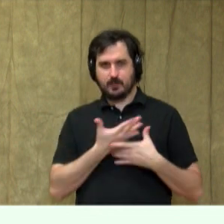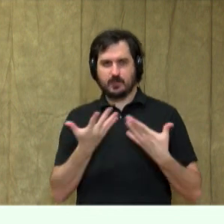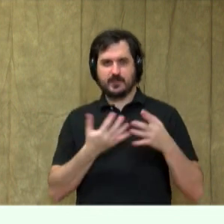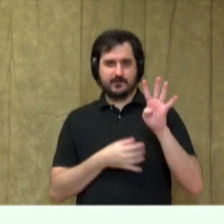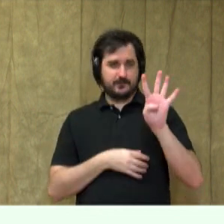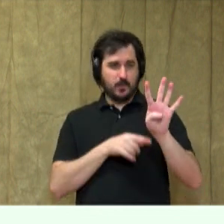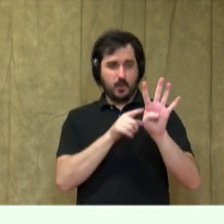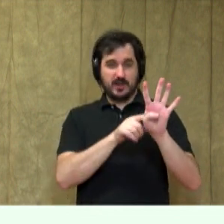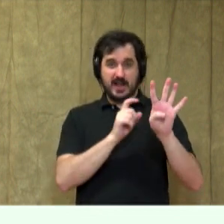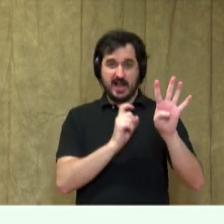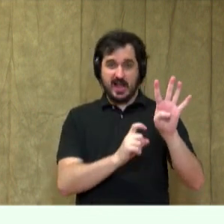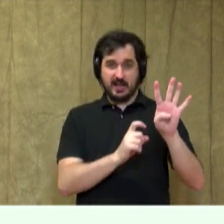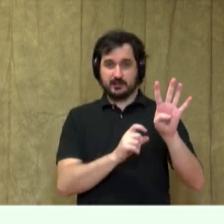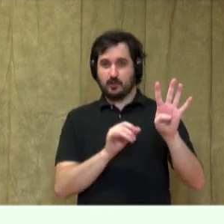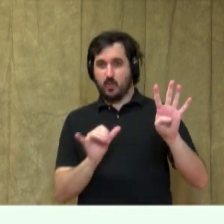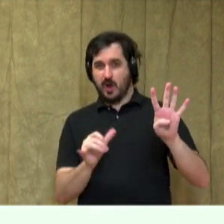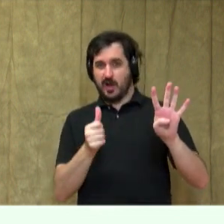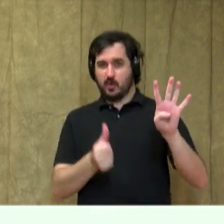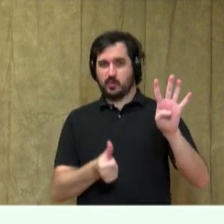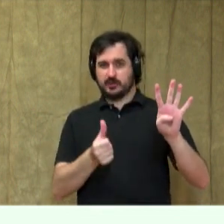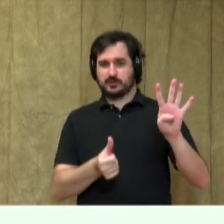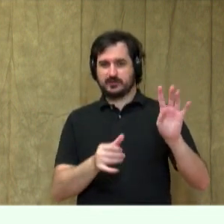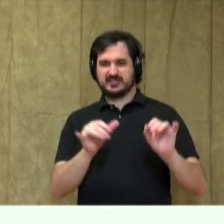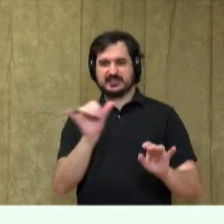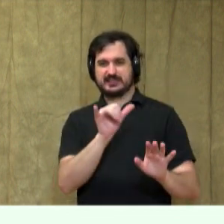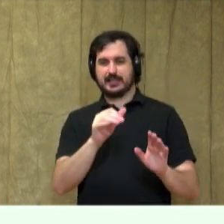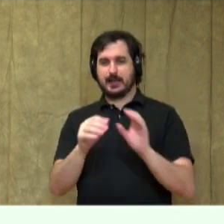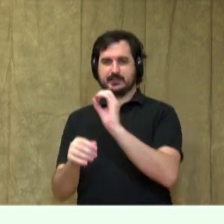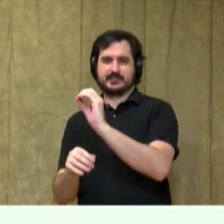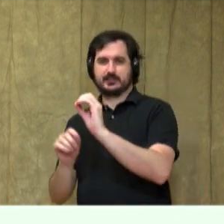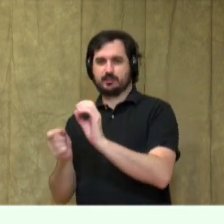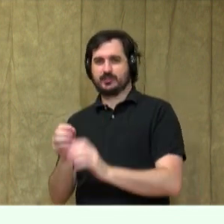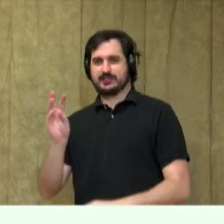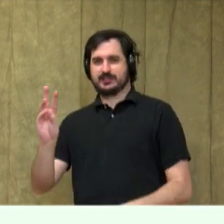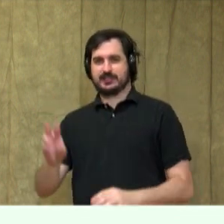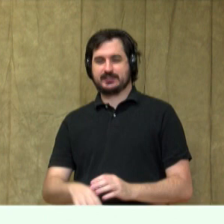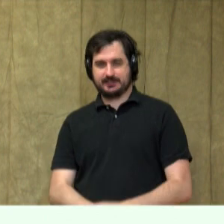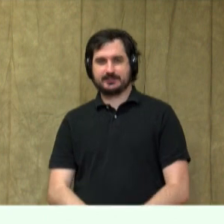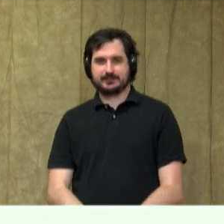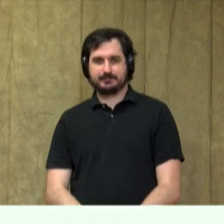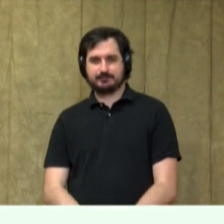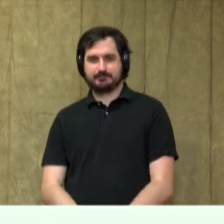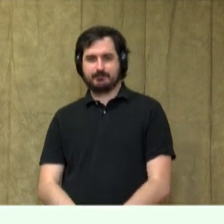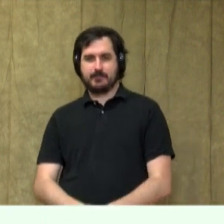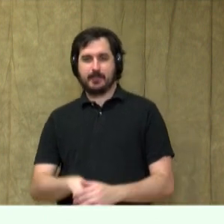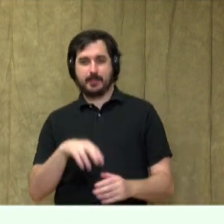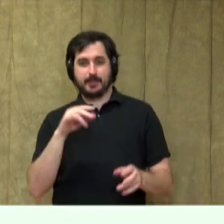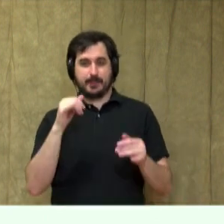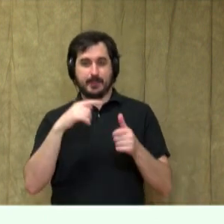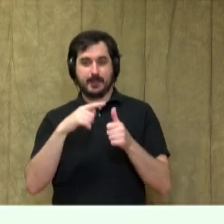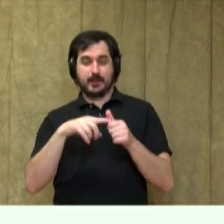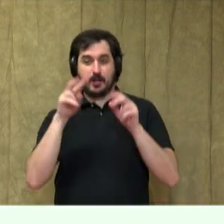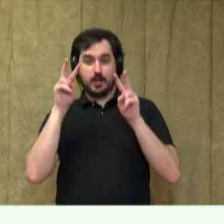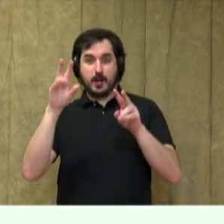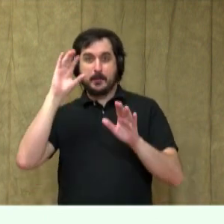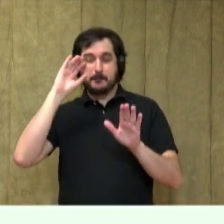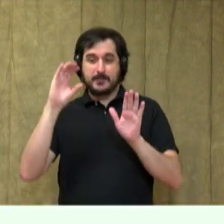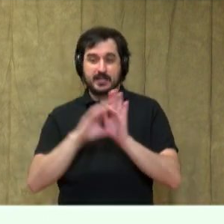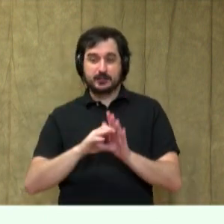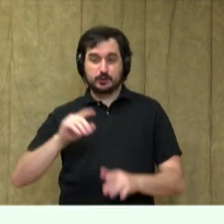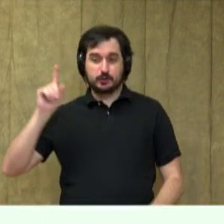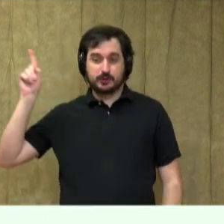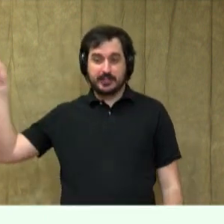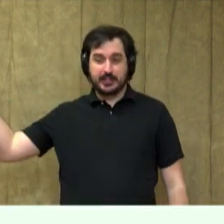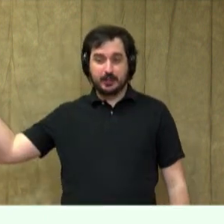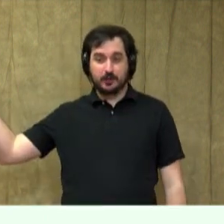Is it X or is it Y? Same with this one, 0, 6. And then looking here, can you tell